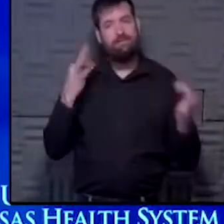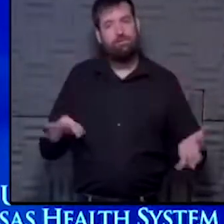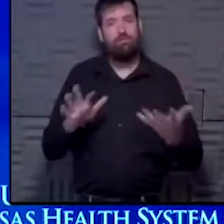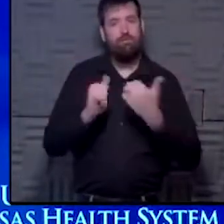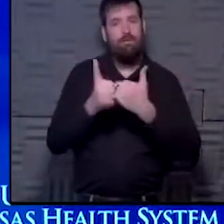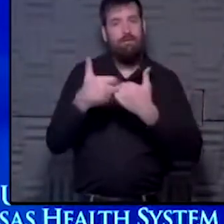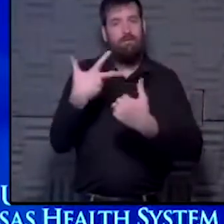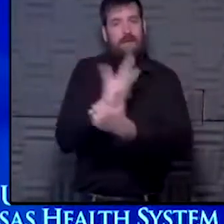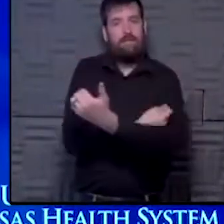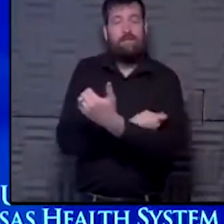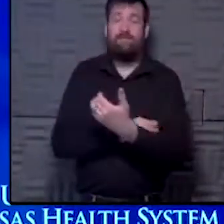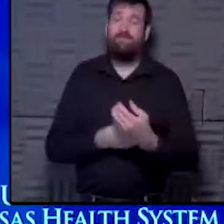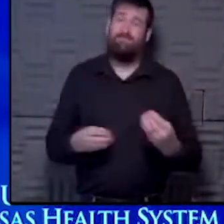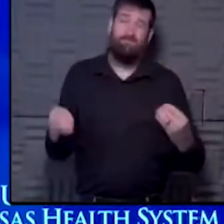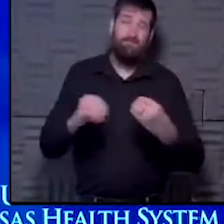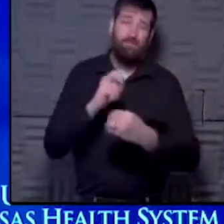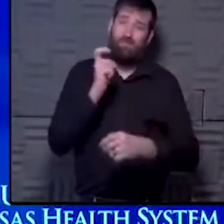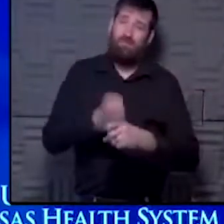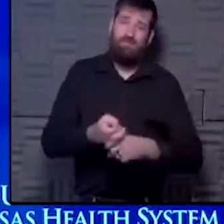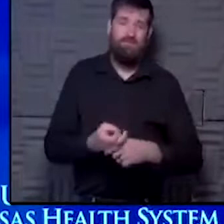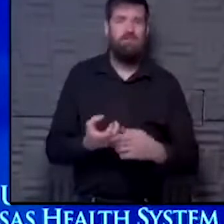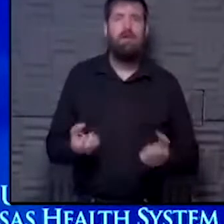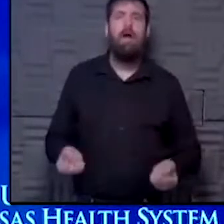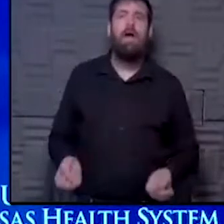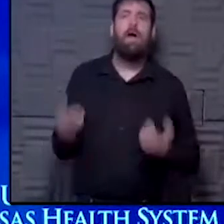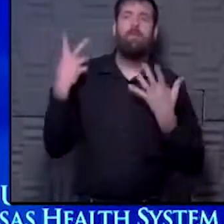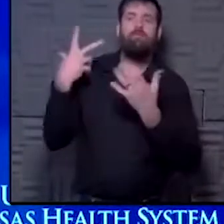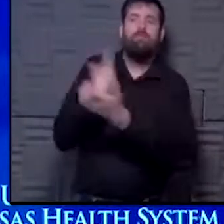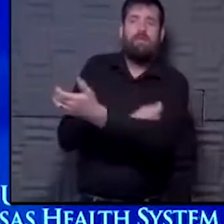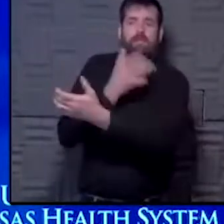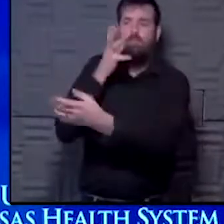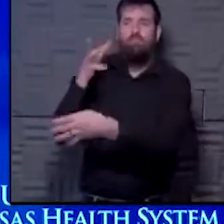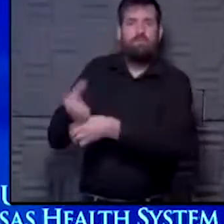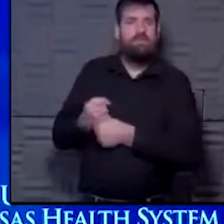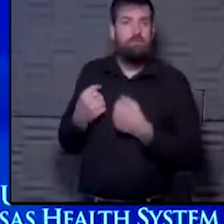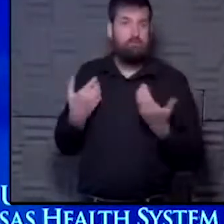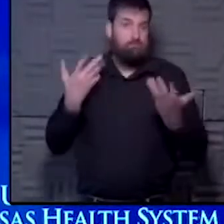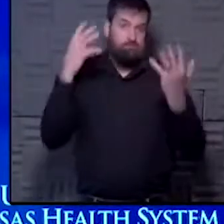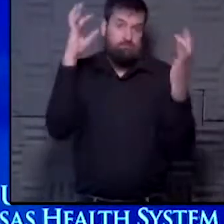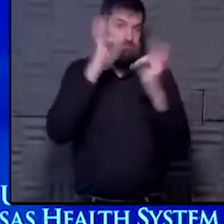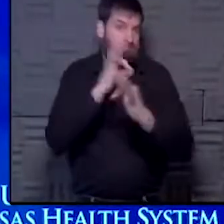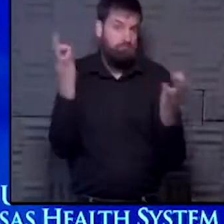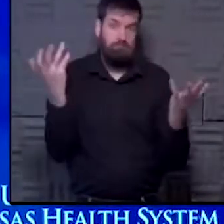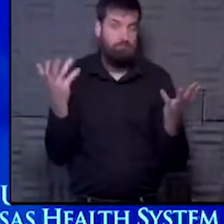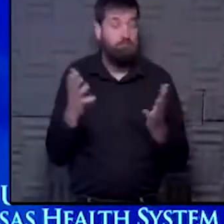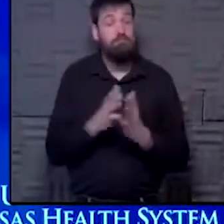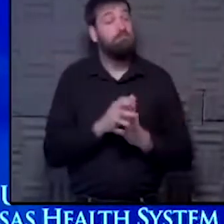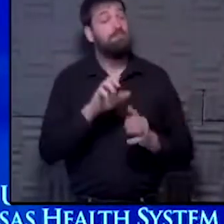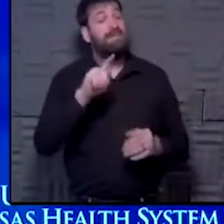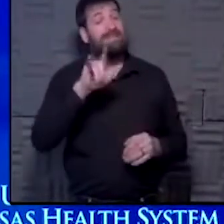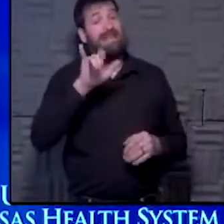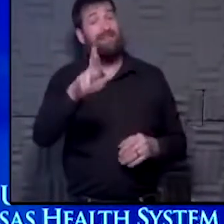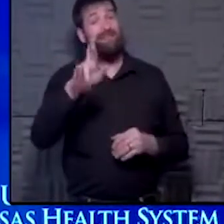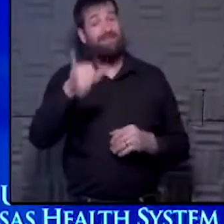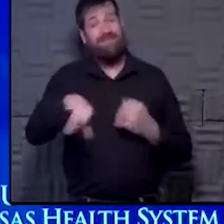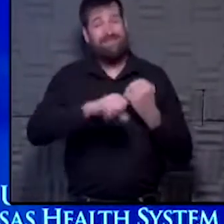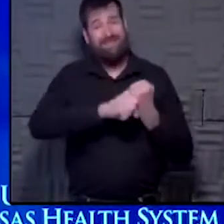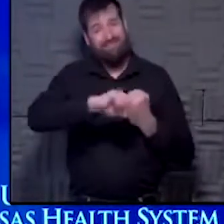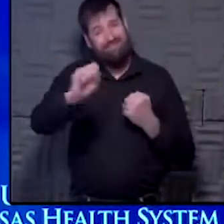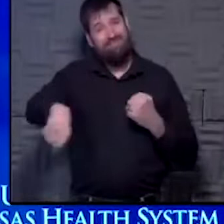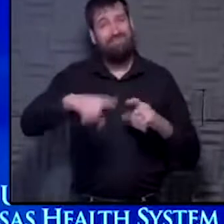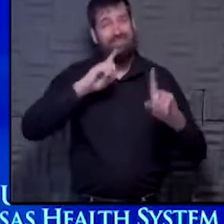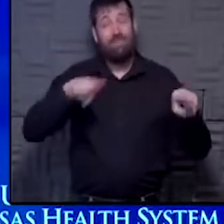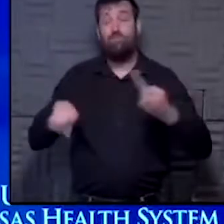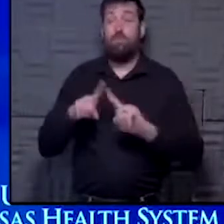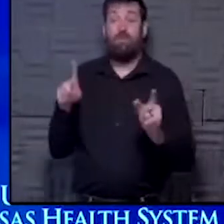vaccinate much harder when you don't even know how much vaccine you're going to get. So, okay, Taylor, that was the long-winded answer, but please note that my